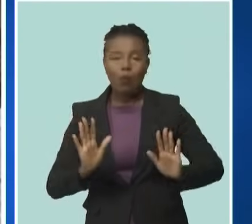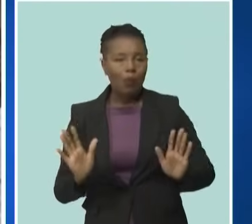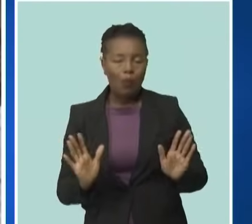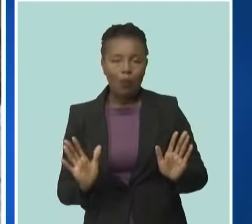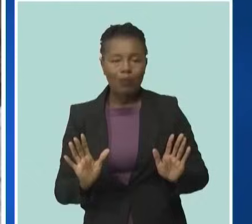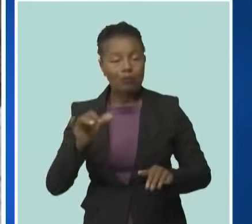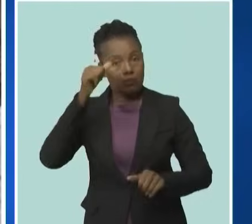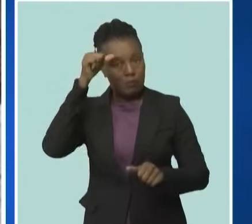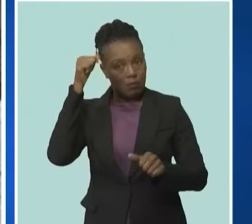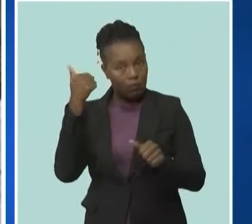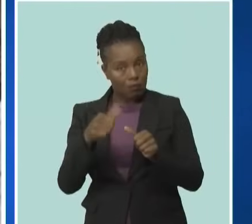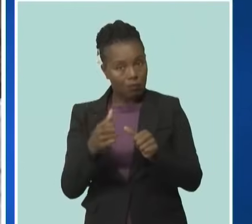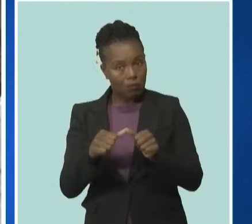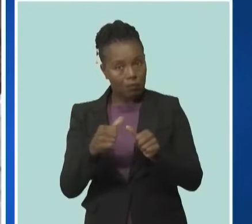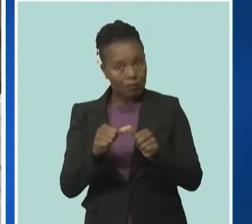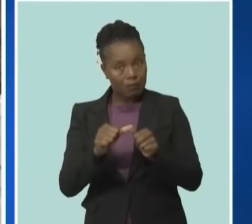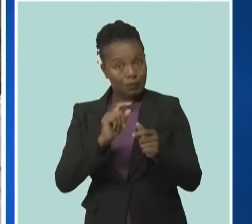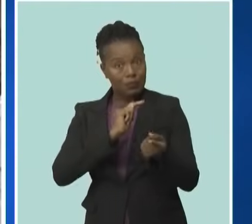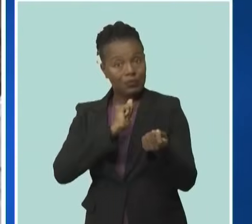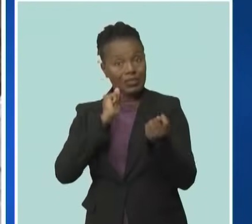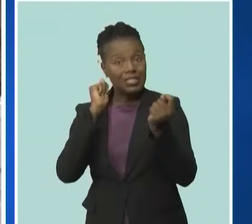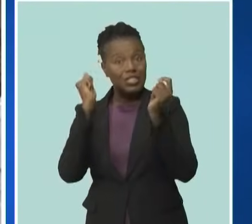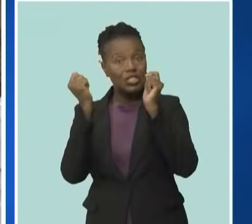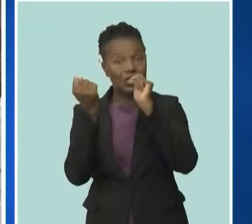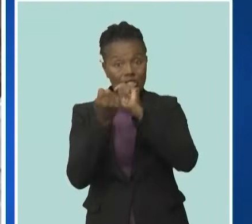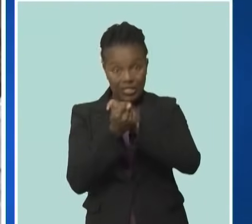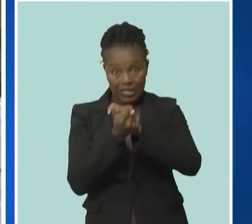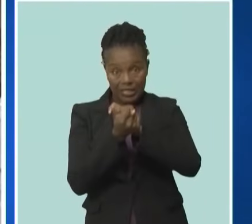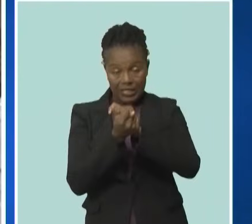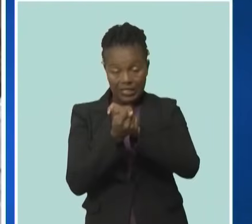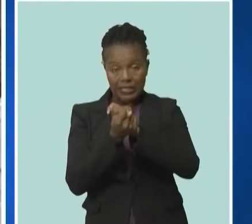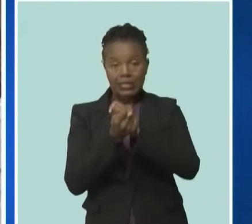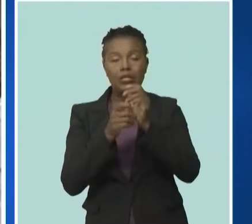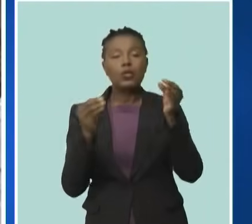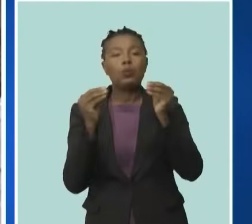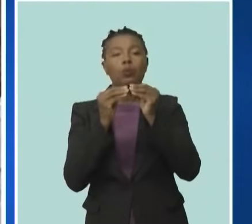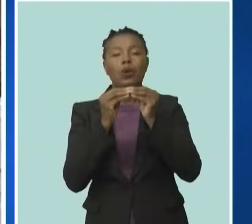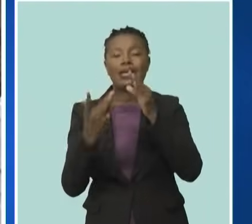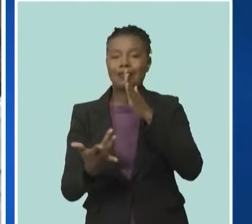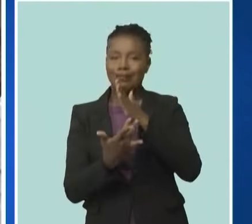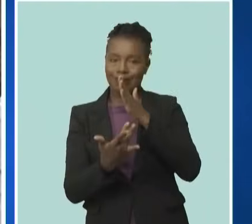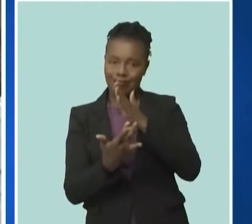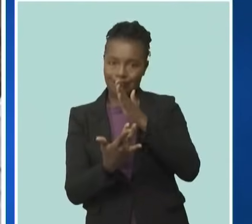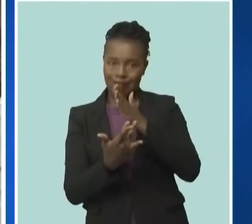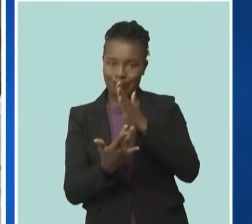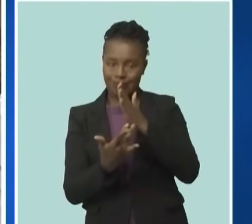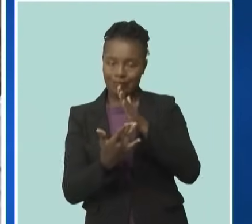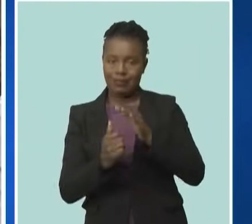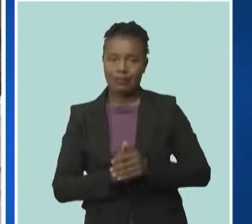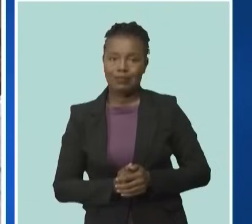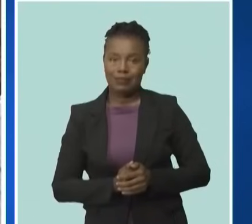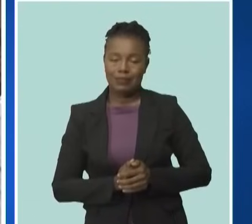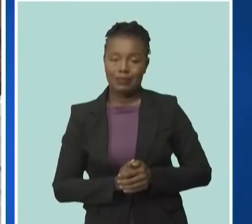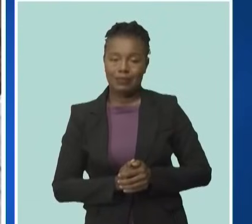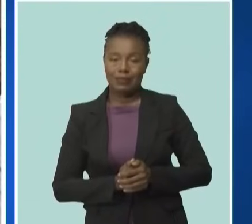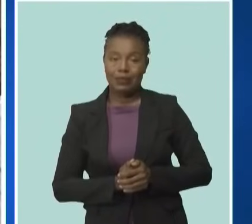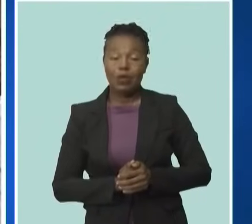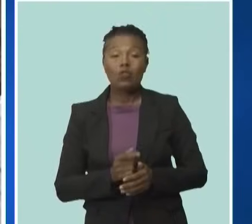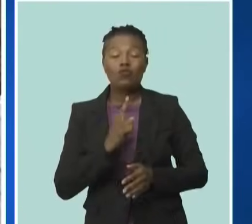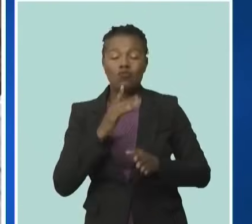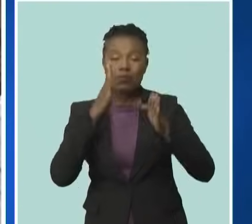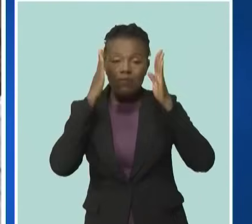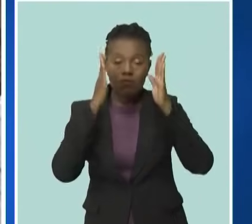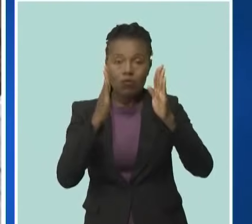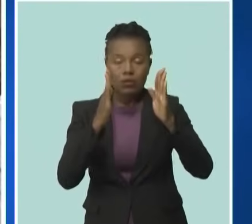remember, transformation transcends technology. It is fundamentally